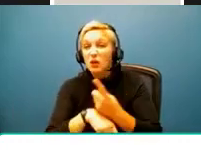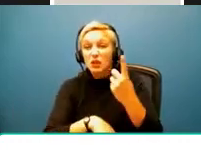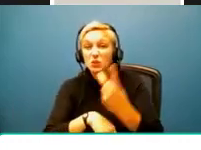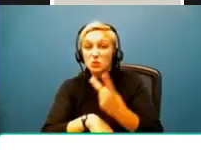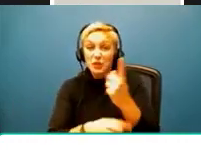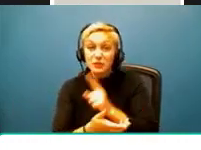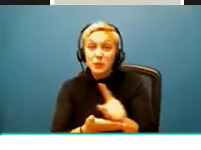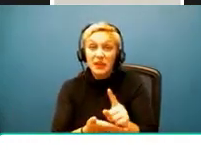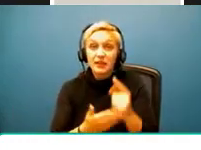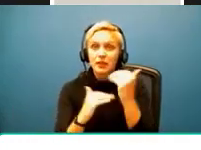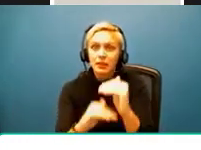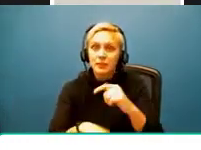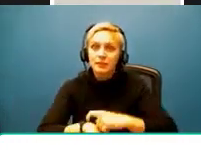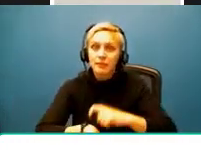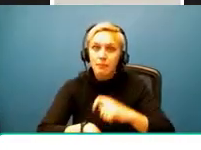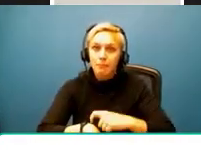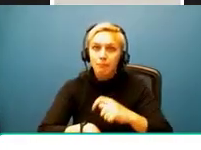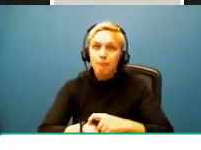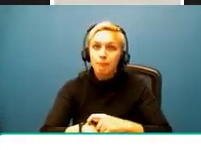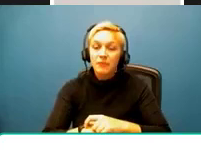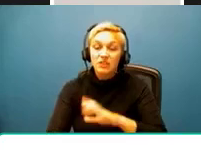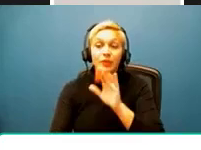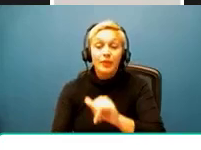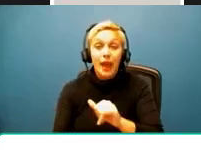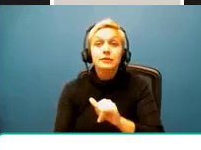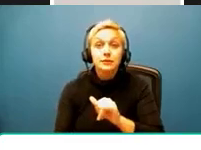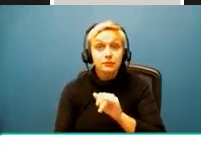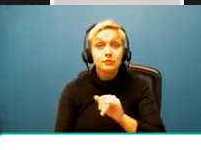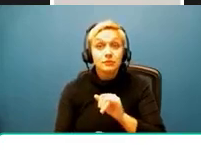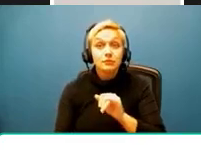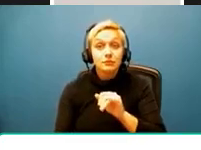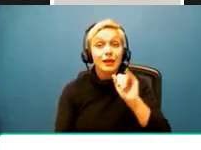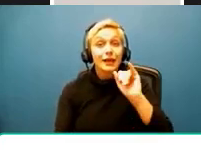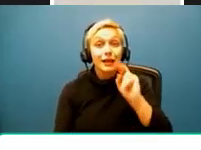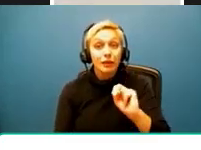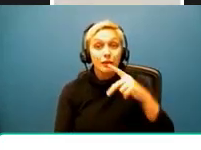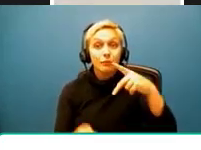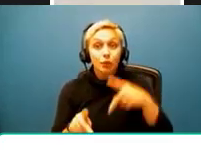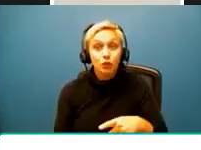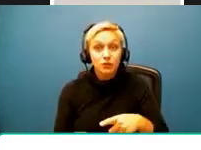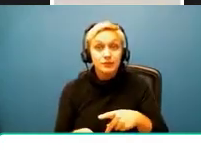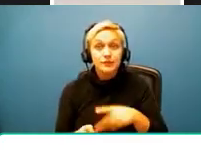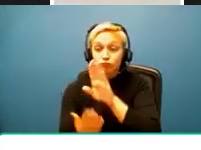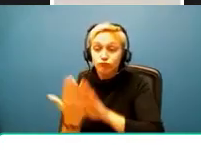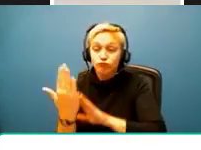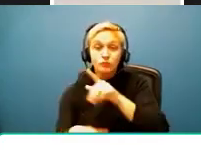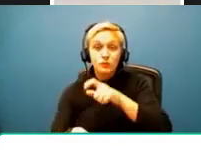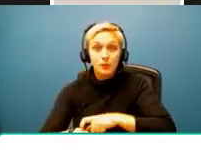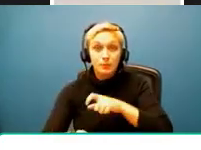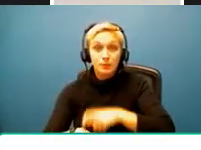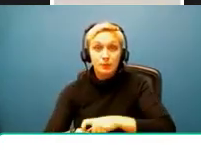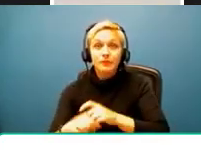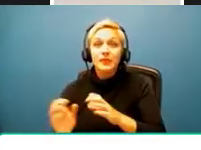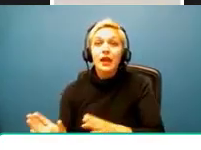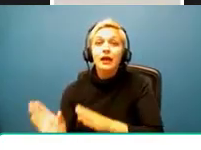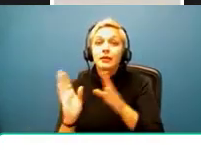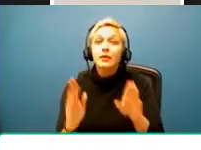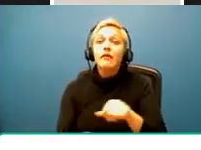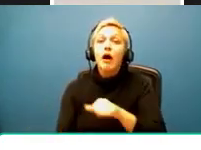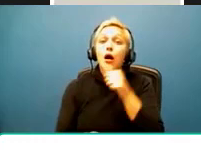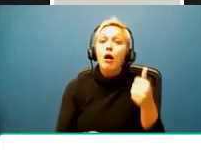of time. So that might be the in-person instruction. And then you're also going to have that contingency plan, like we've been telling school